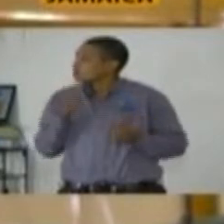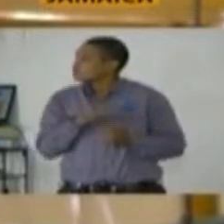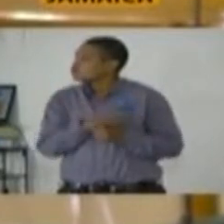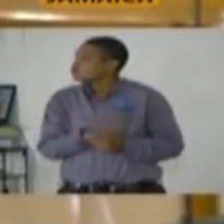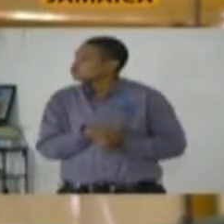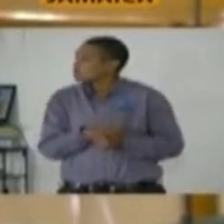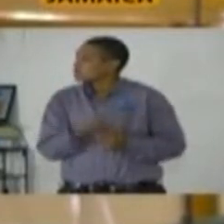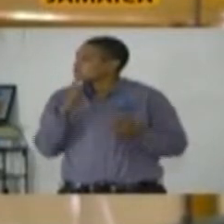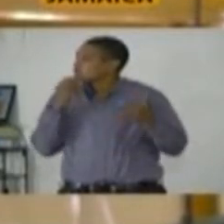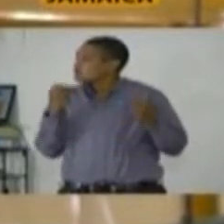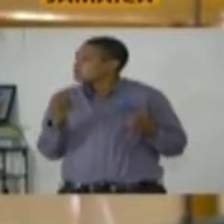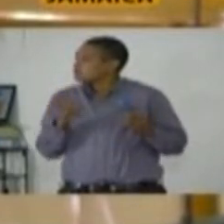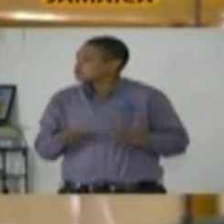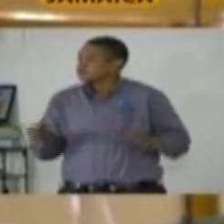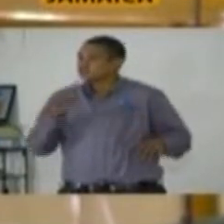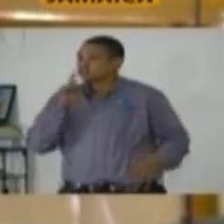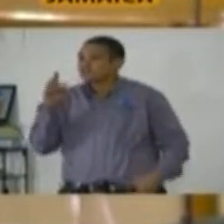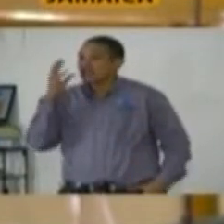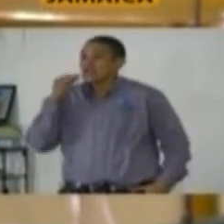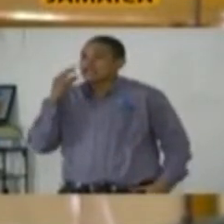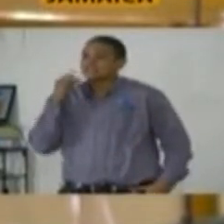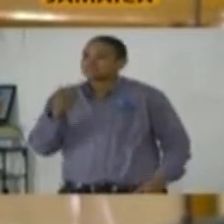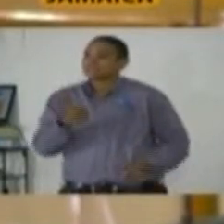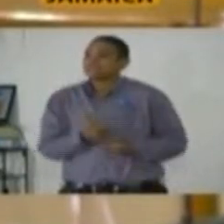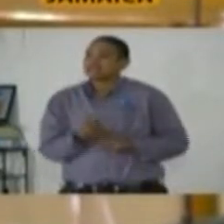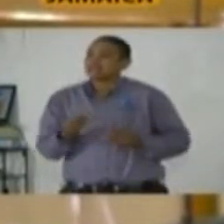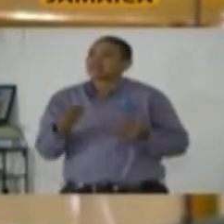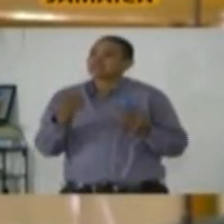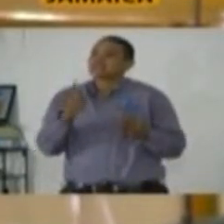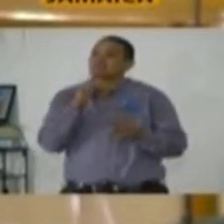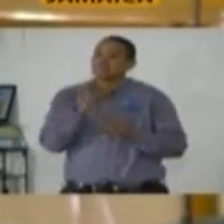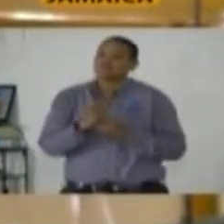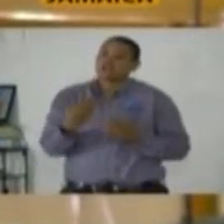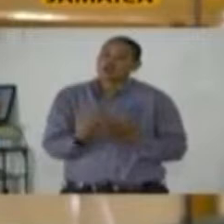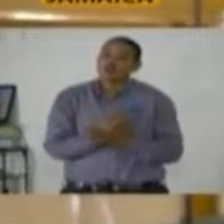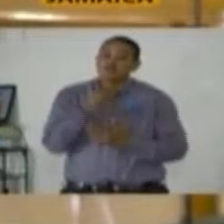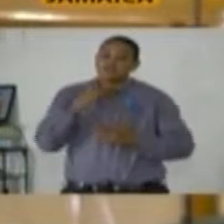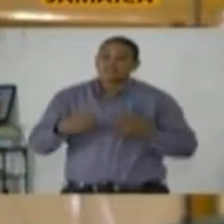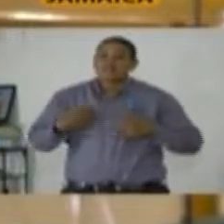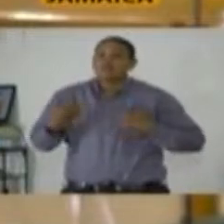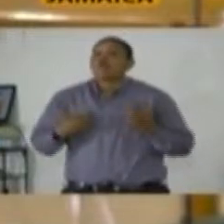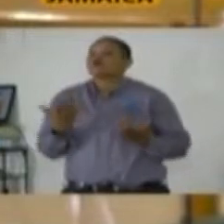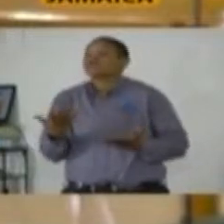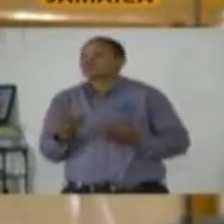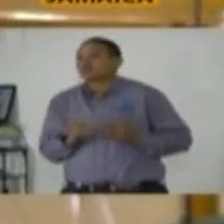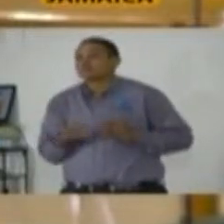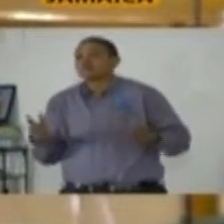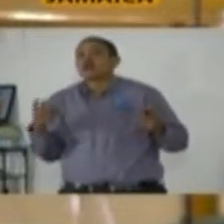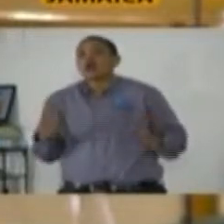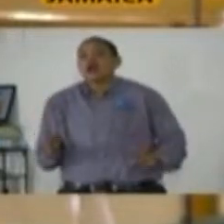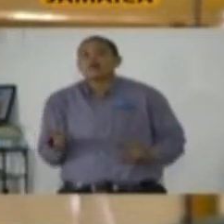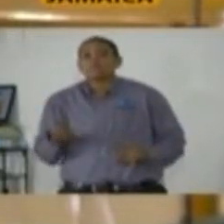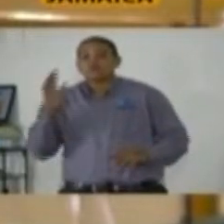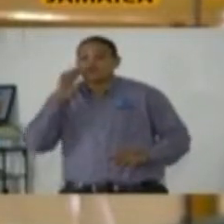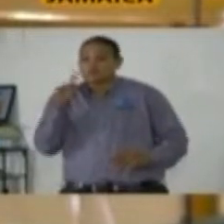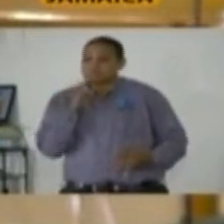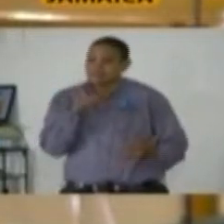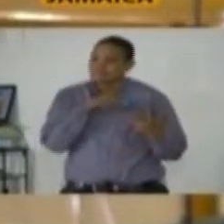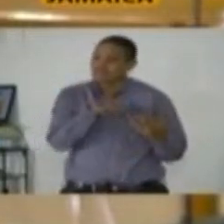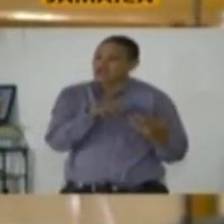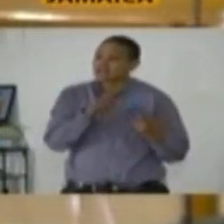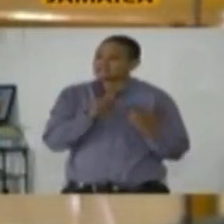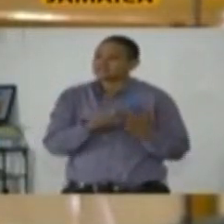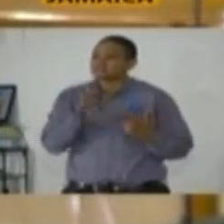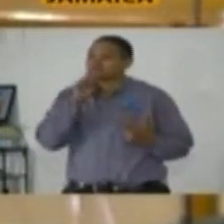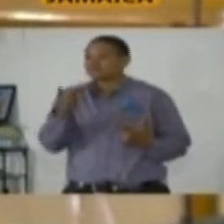many children experience, which can come from poverty, physical, emotional, or sexual abuse, community violence, and corporal